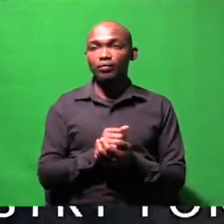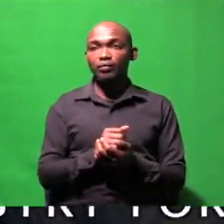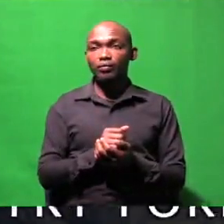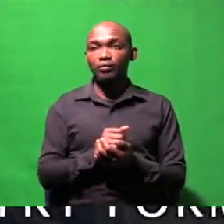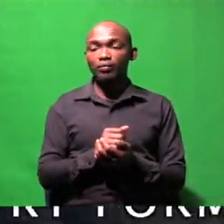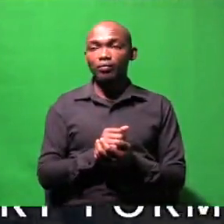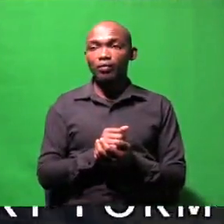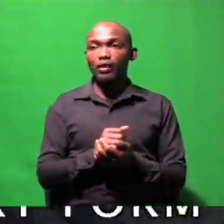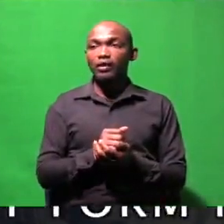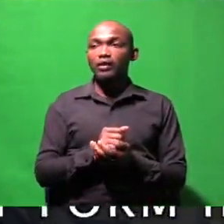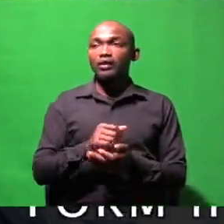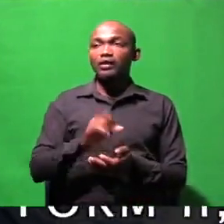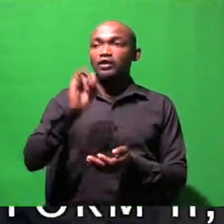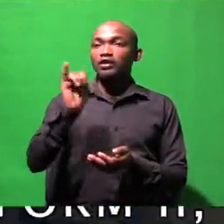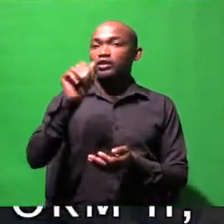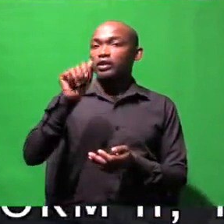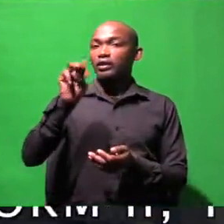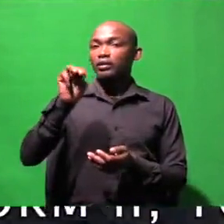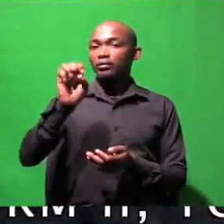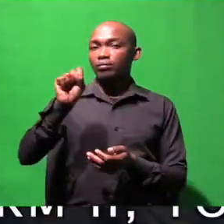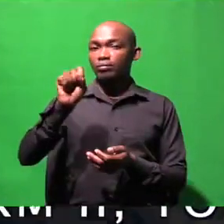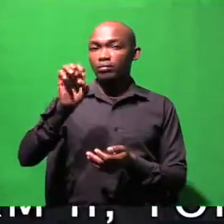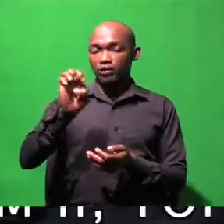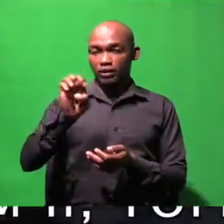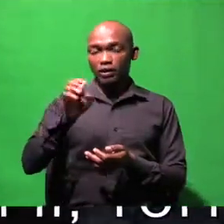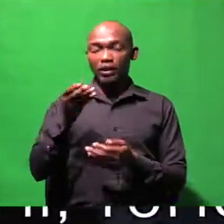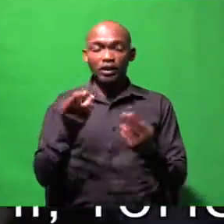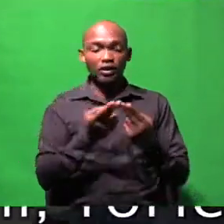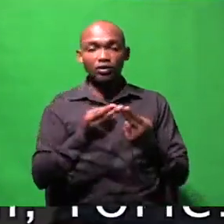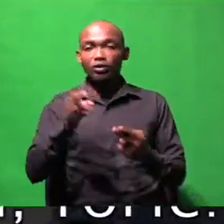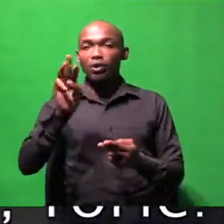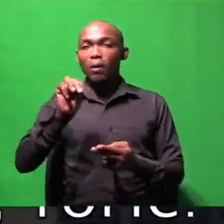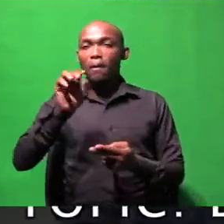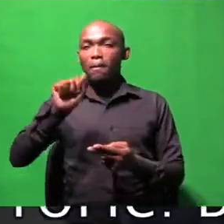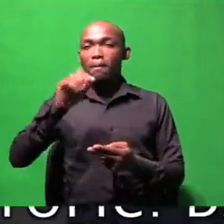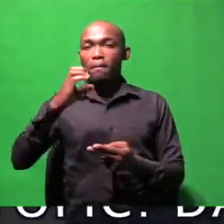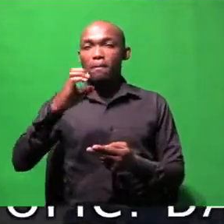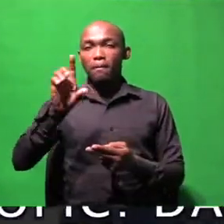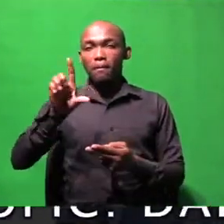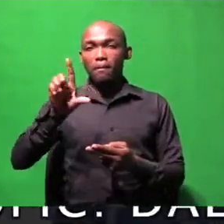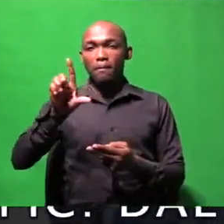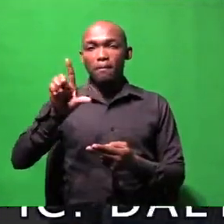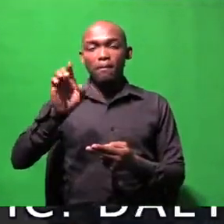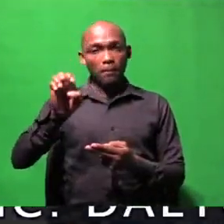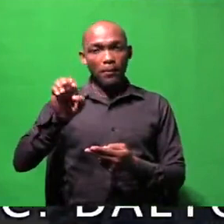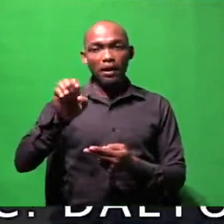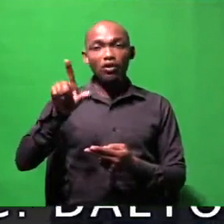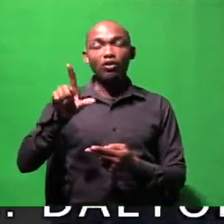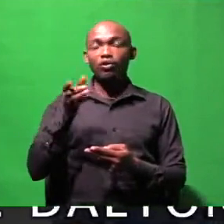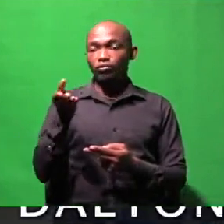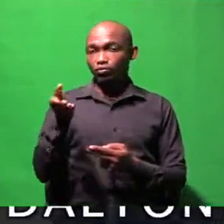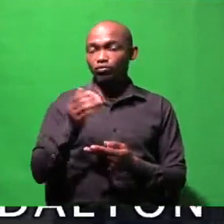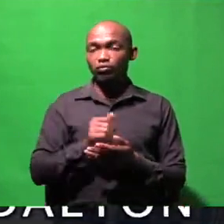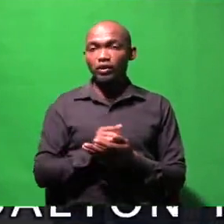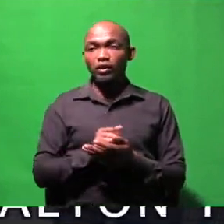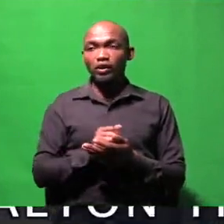Michael Faraday also explained something on atomic structure and is